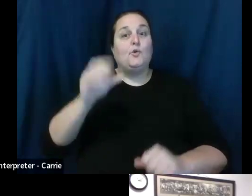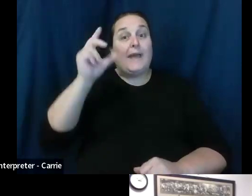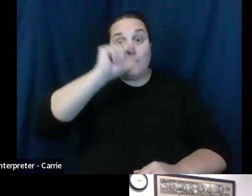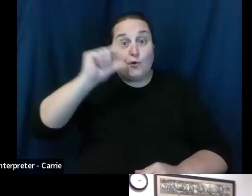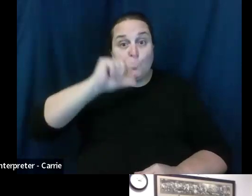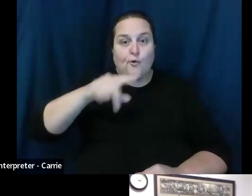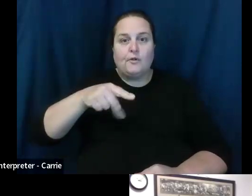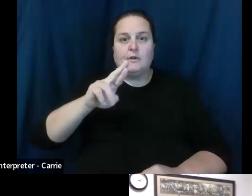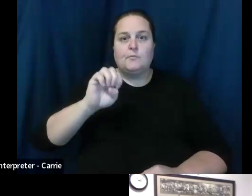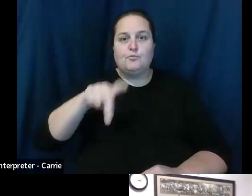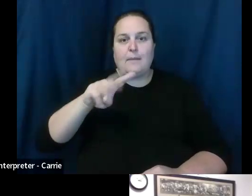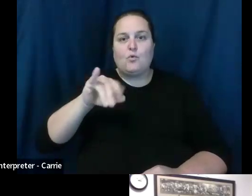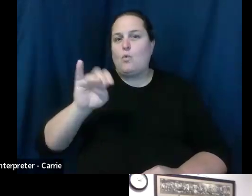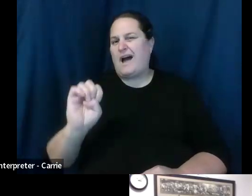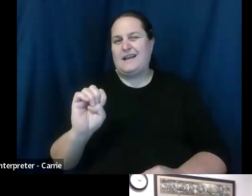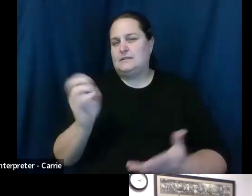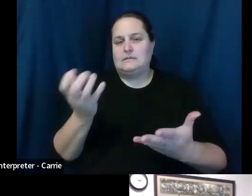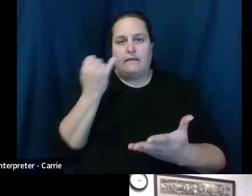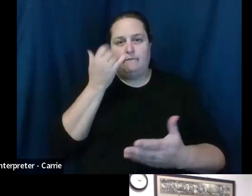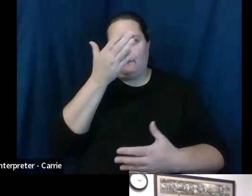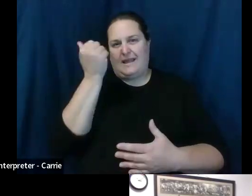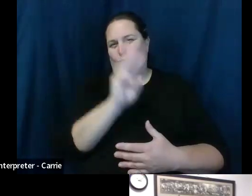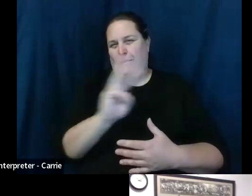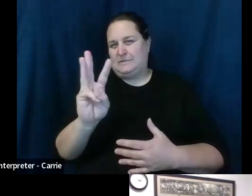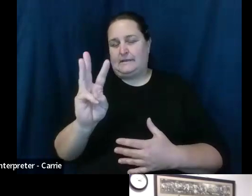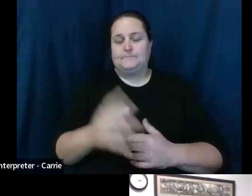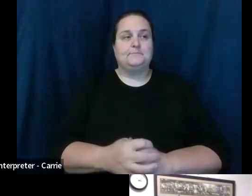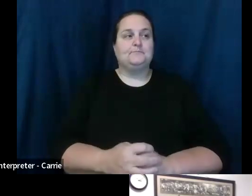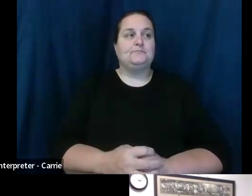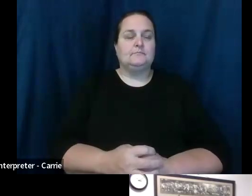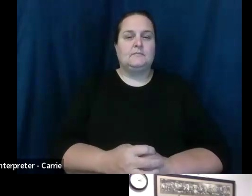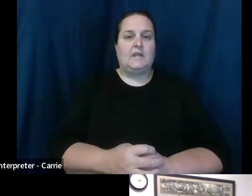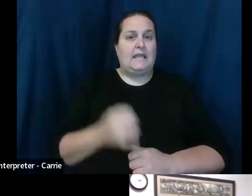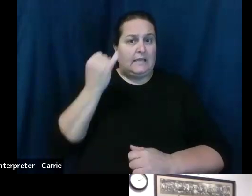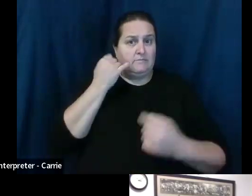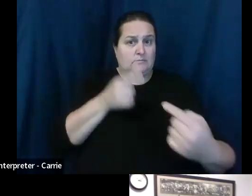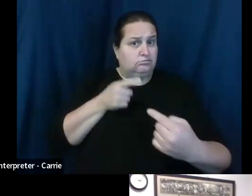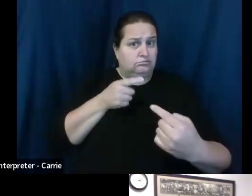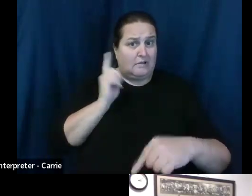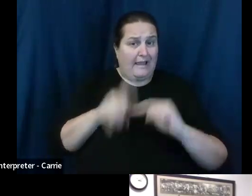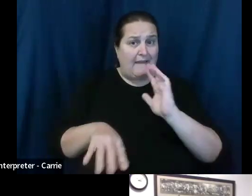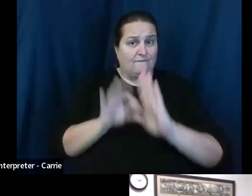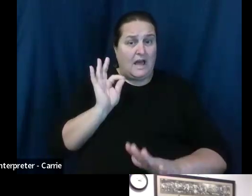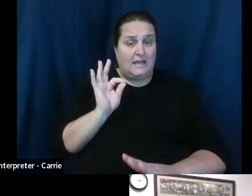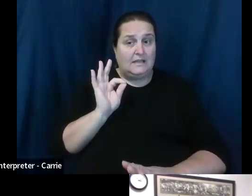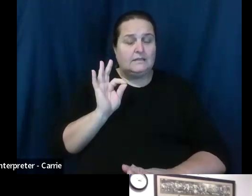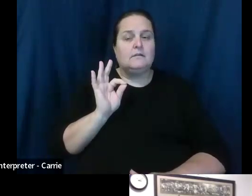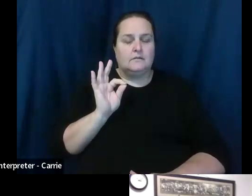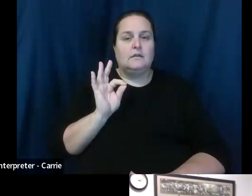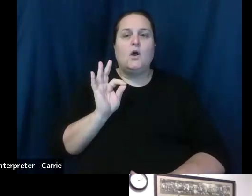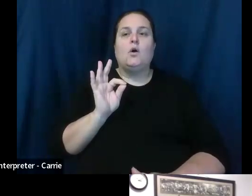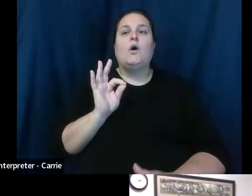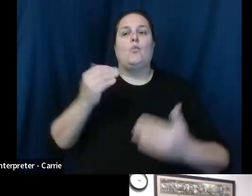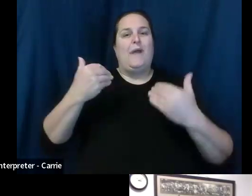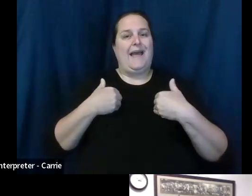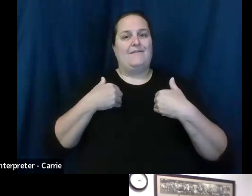We're the first couple responses if you look for PrepWise, so that's good. If you're having any trouble, this is the big part where we have all of